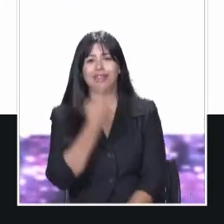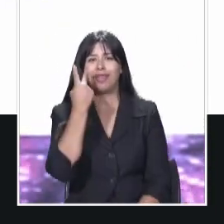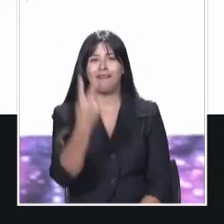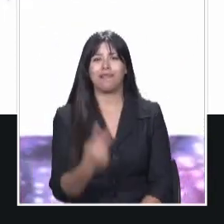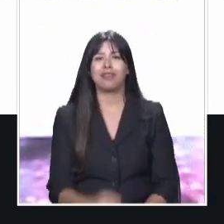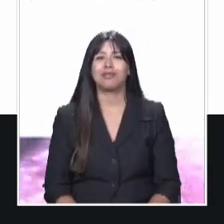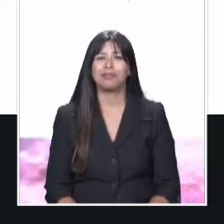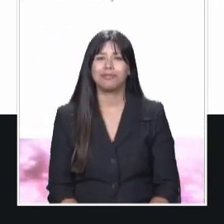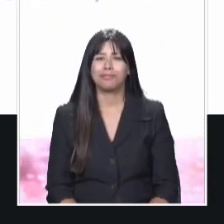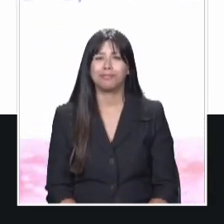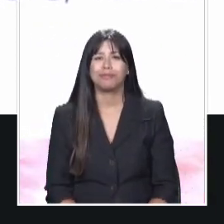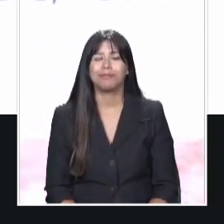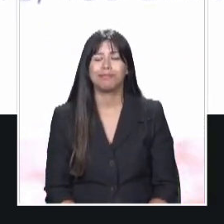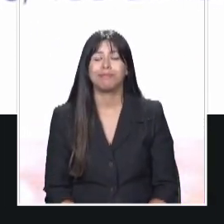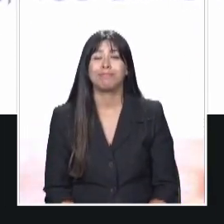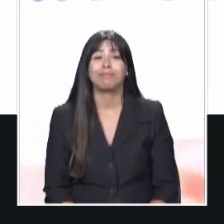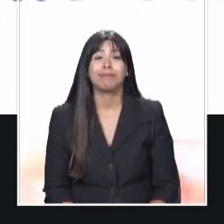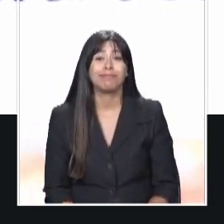However,